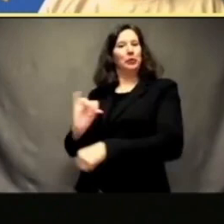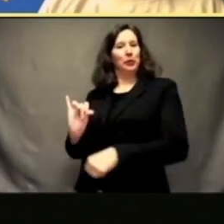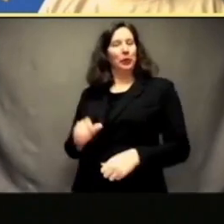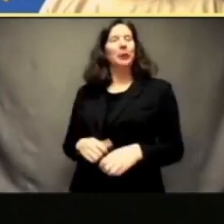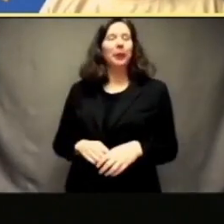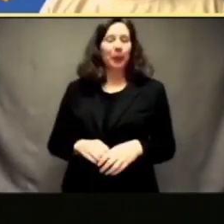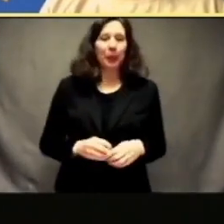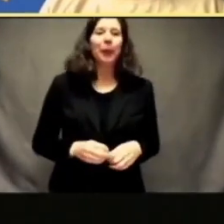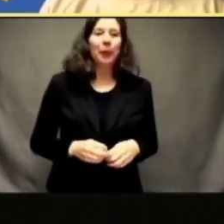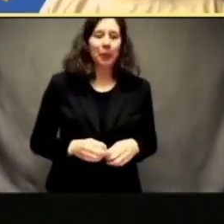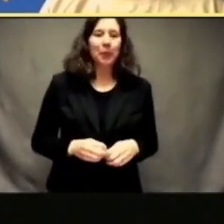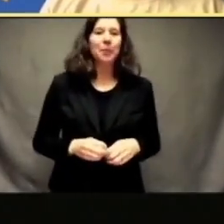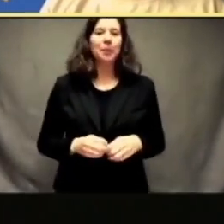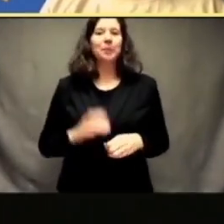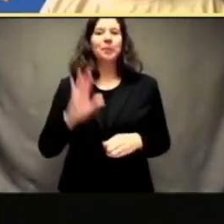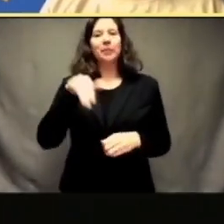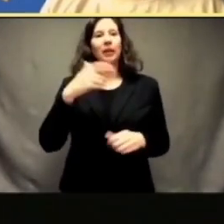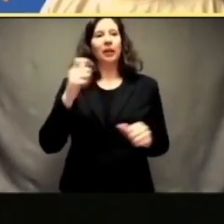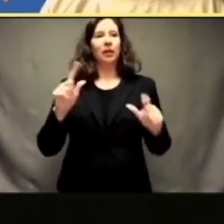Okay, next slide.